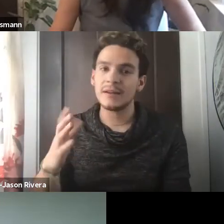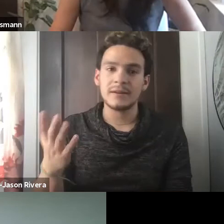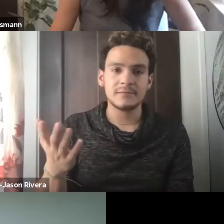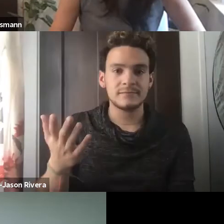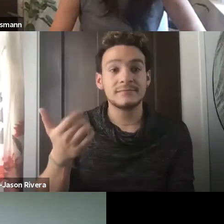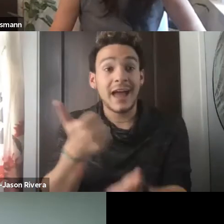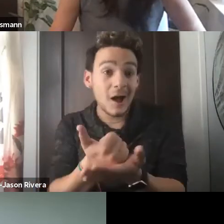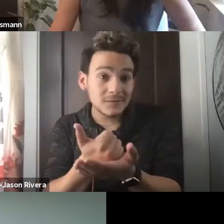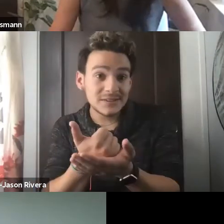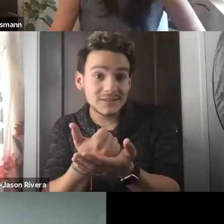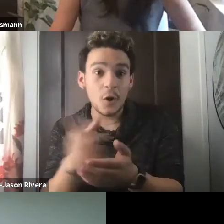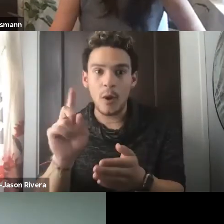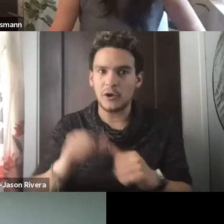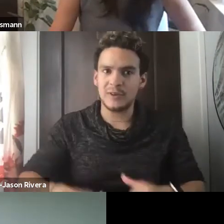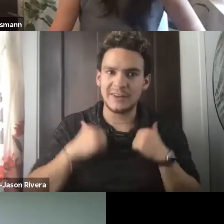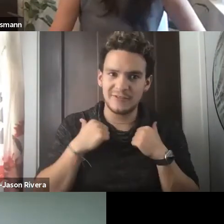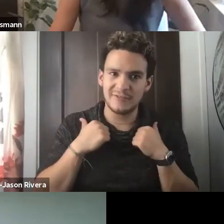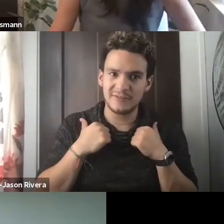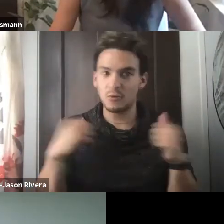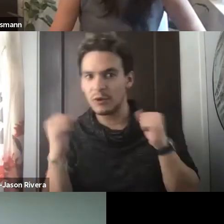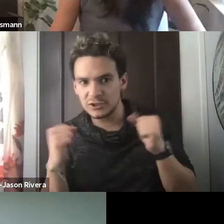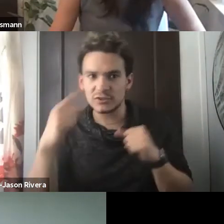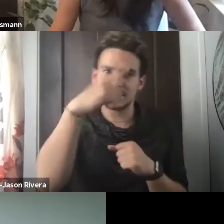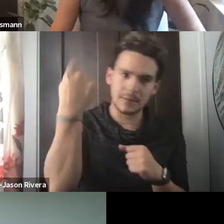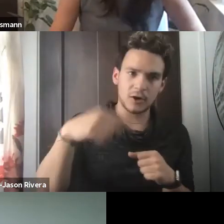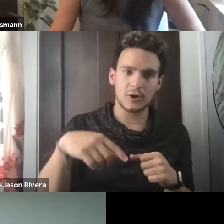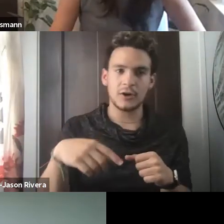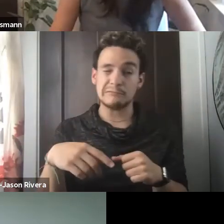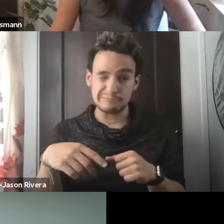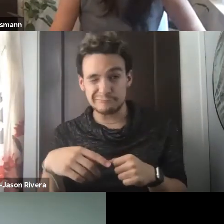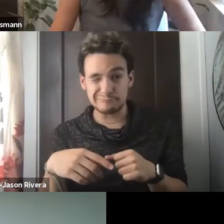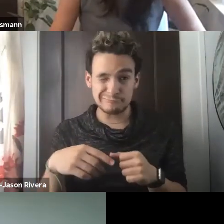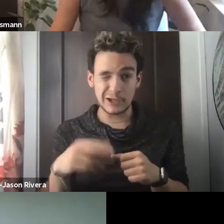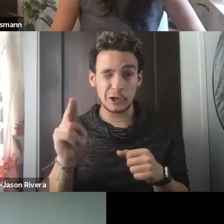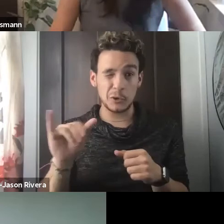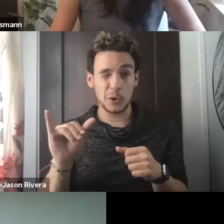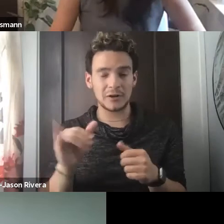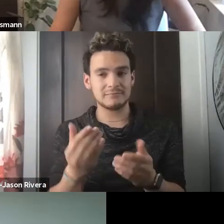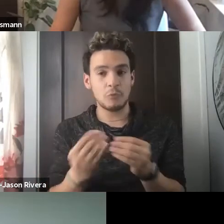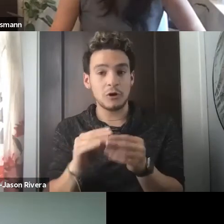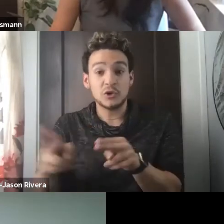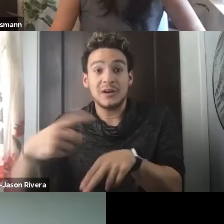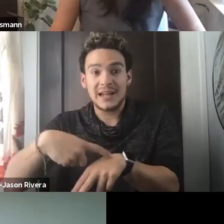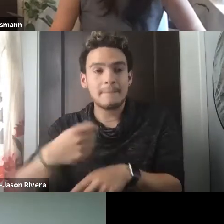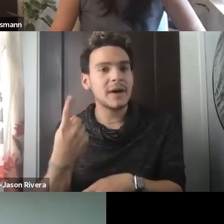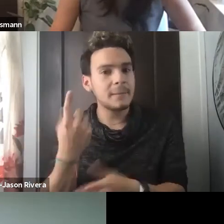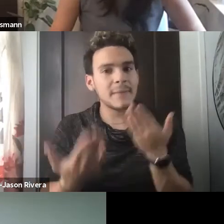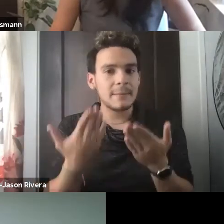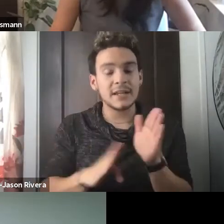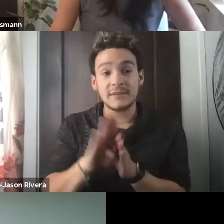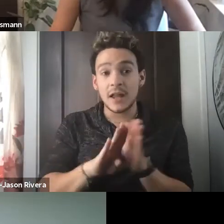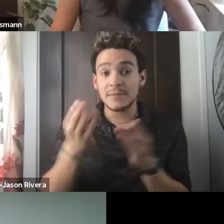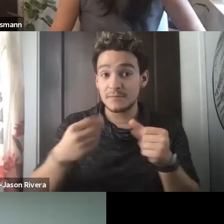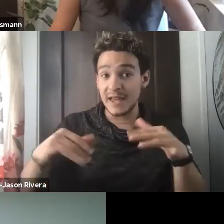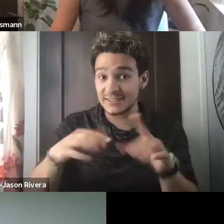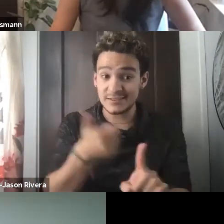helps geographically where you live, and being in upstate New York, it might be a shorter time. Or are we going to develop spaces